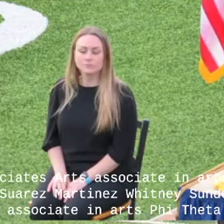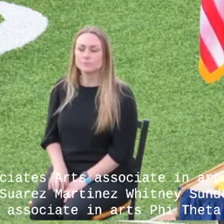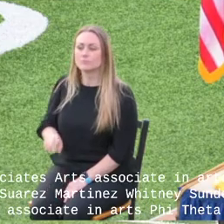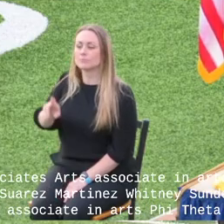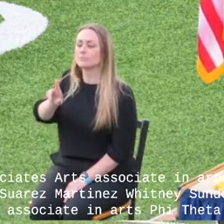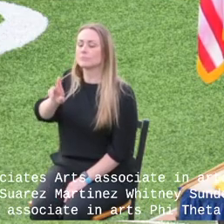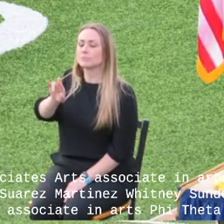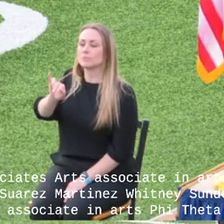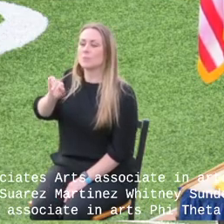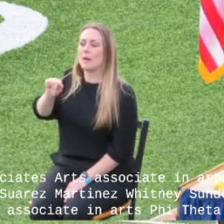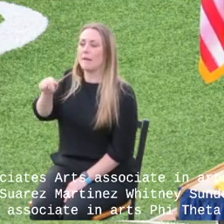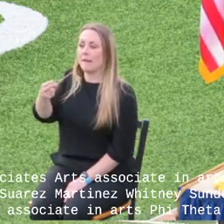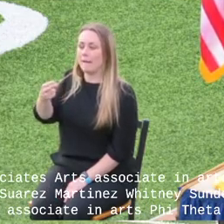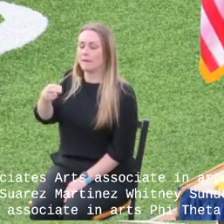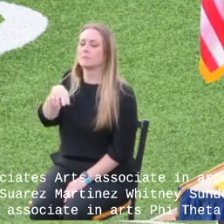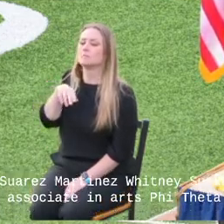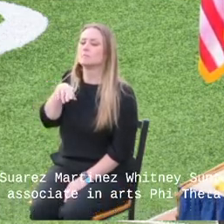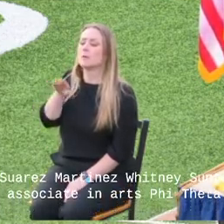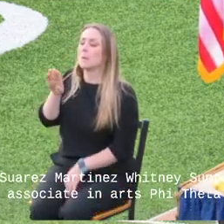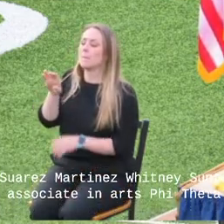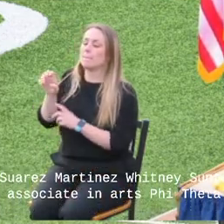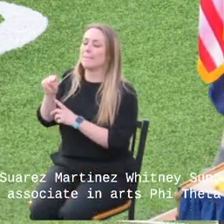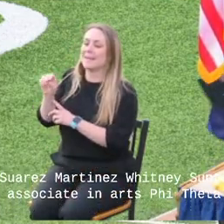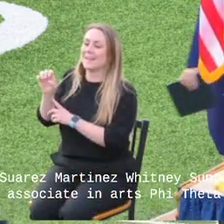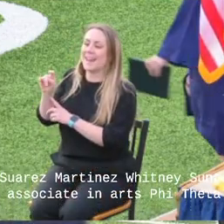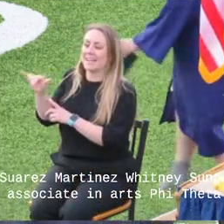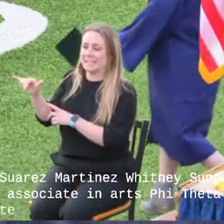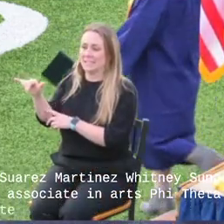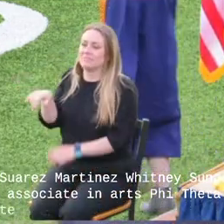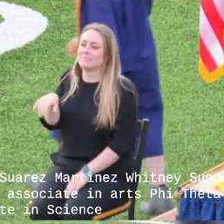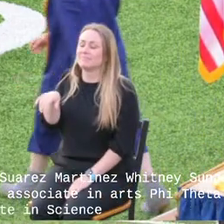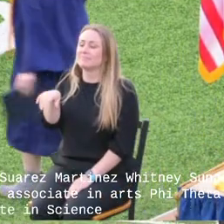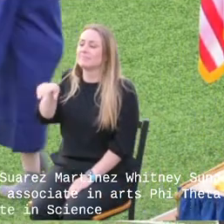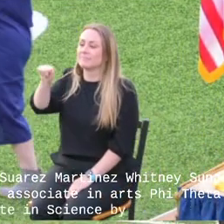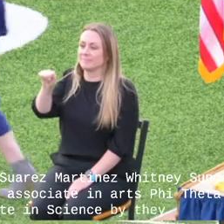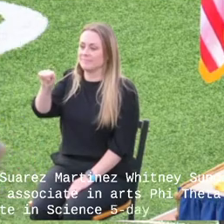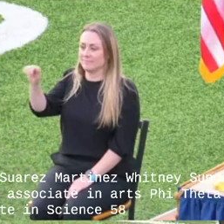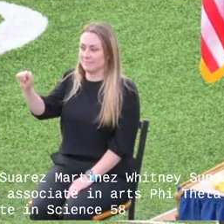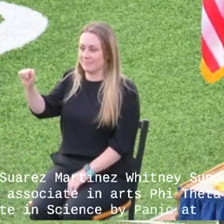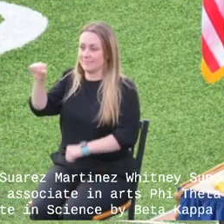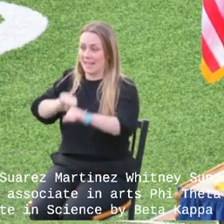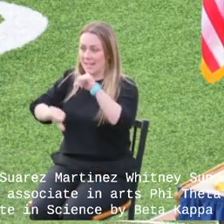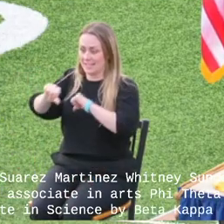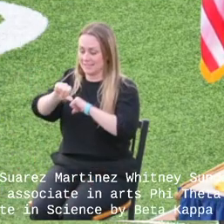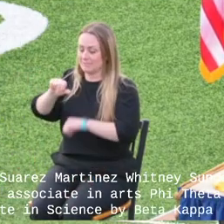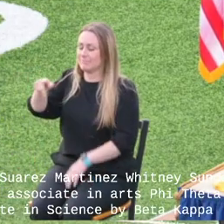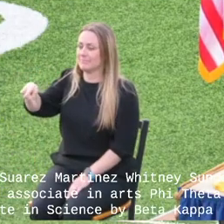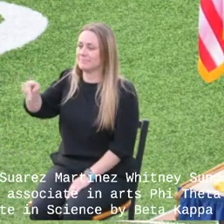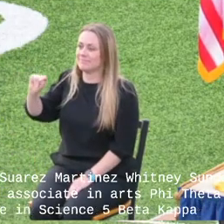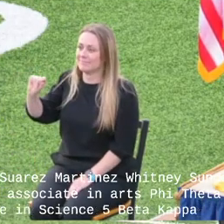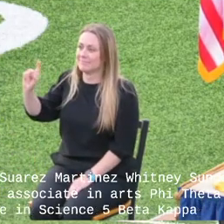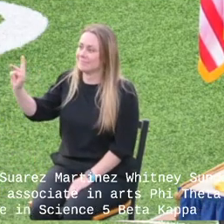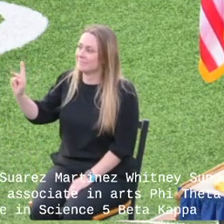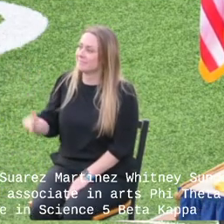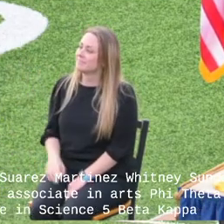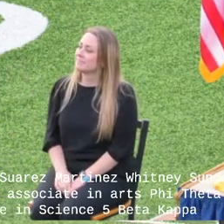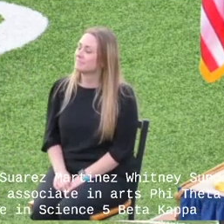Raya Majestic Vanetti, Associate in Science, Phi Theta Kappa.